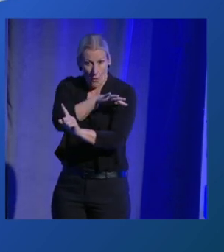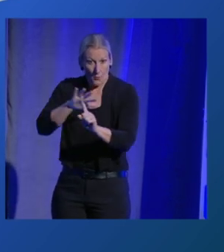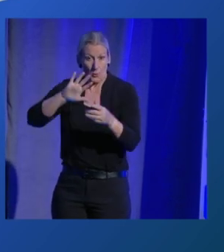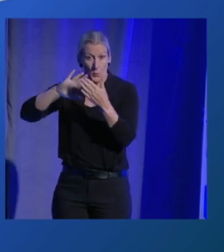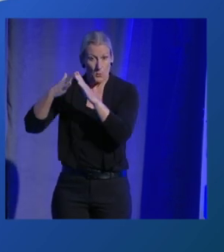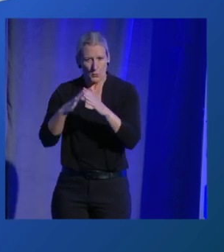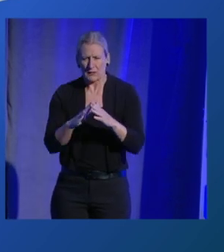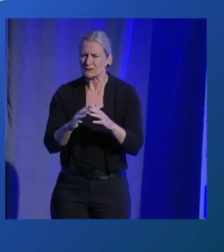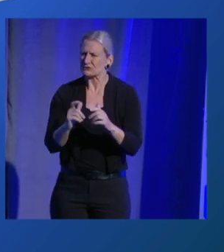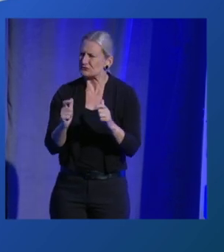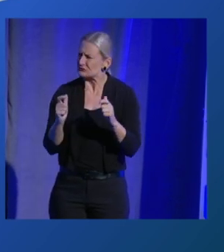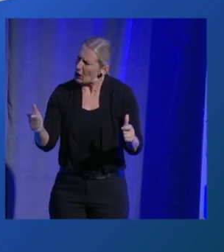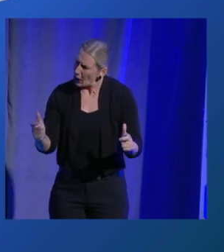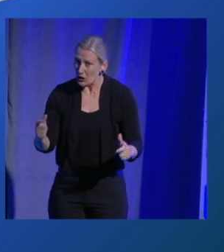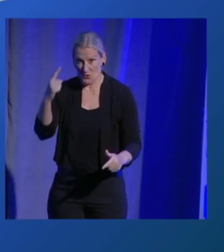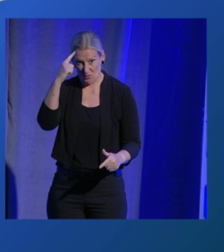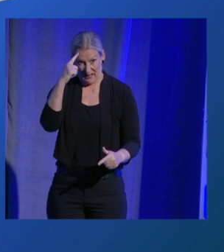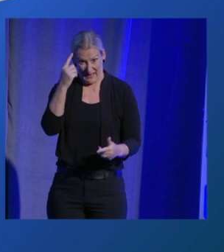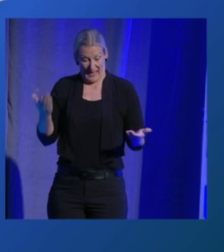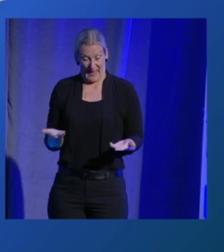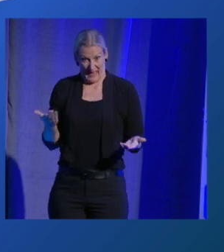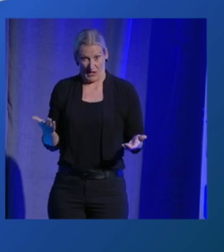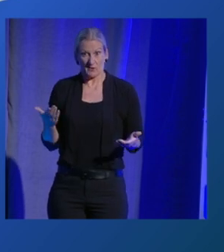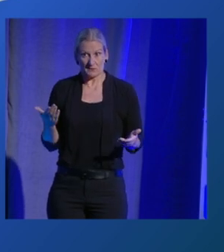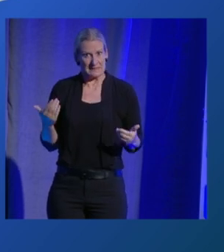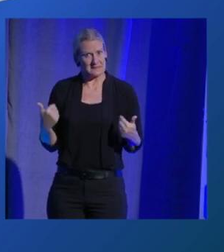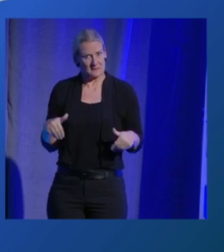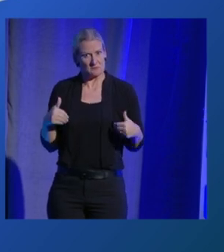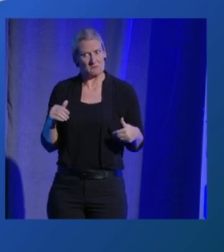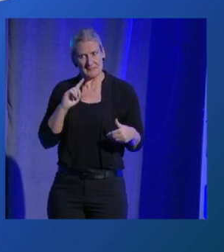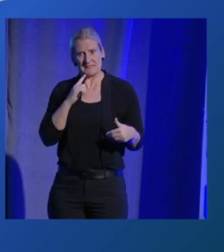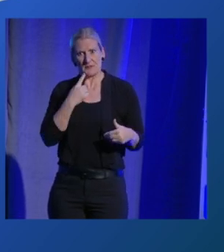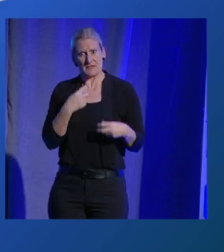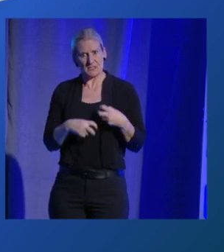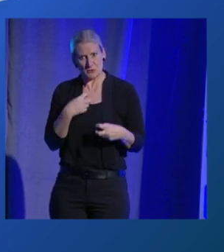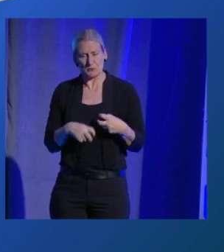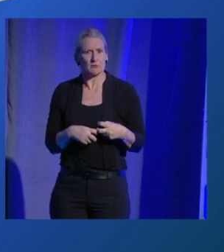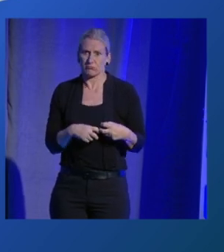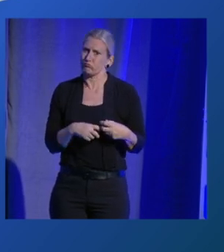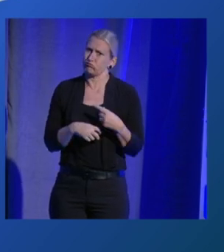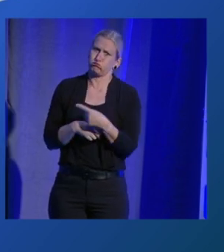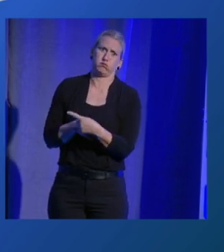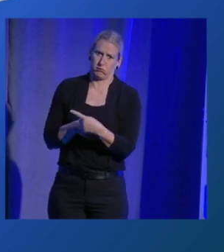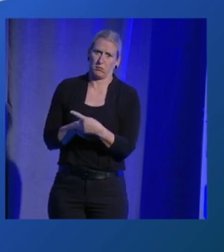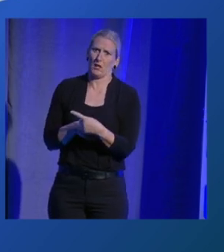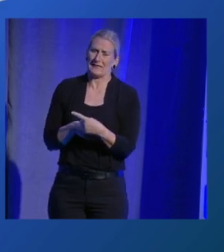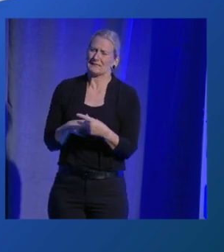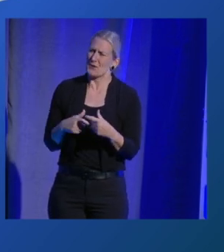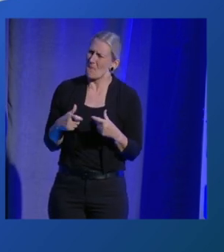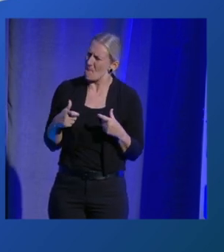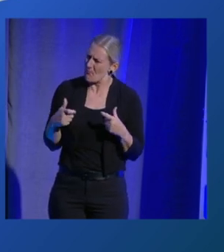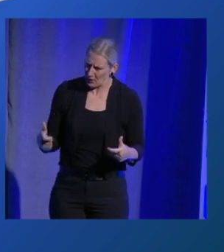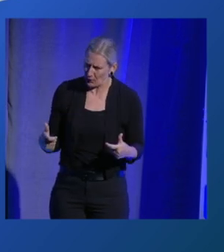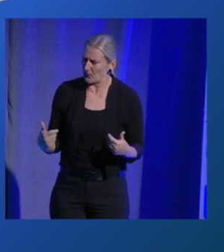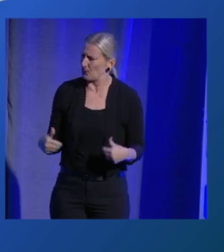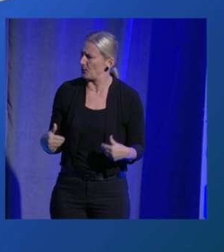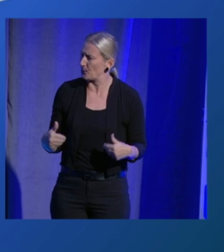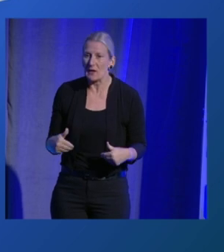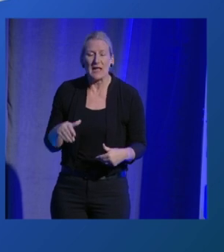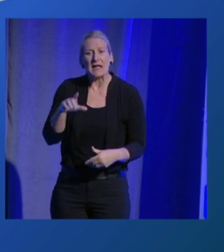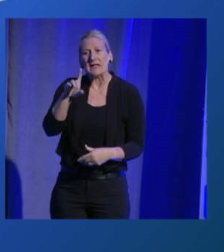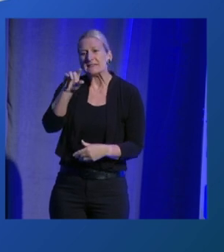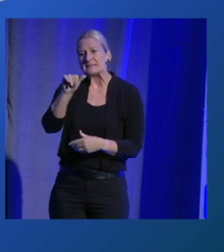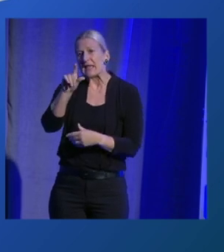here they're huge um there's a lack of geodiversity there's scarce data sources they data accessibility